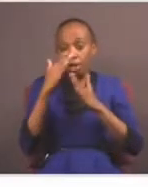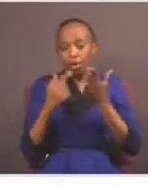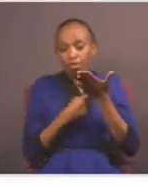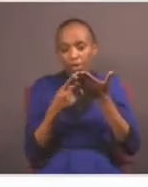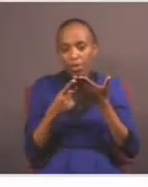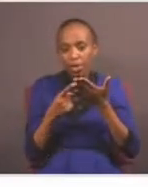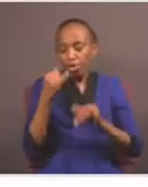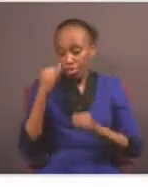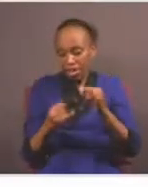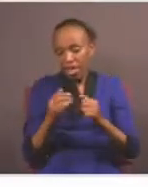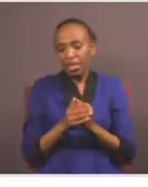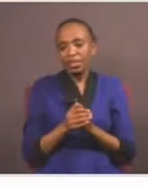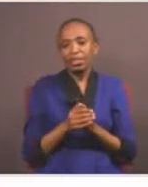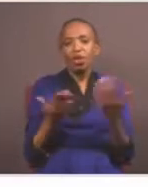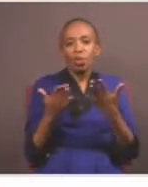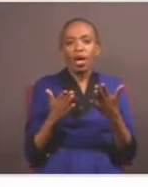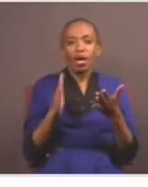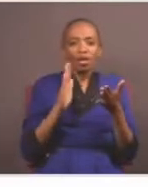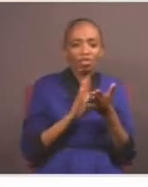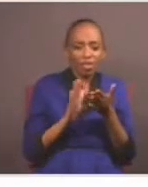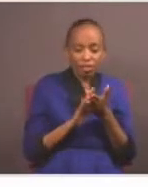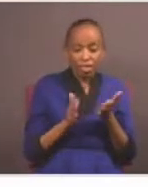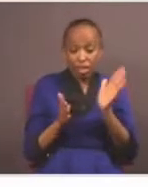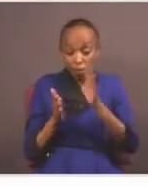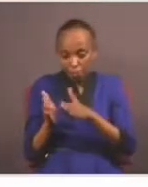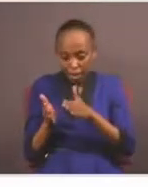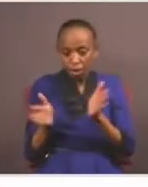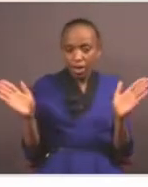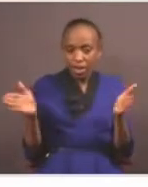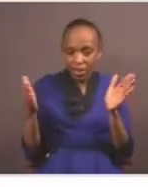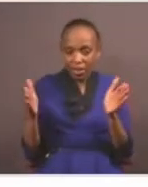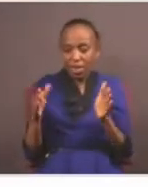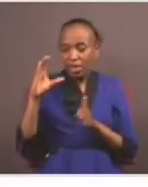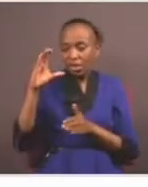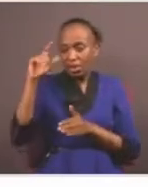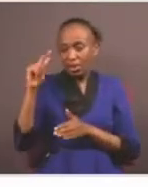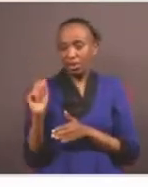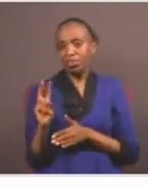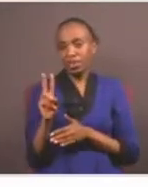we'll have finalized. We're immediately embarking on enhancing the CCTVs.